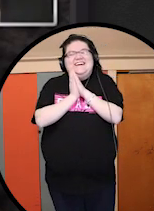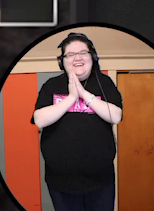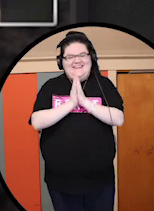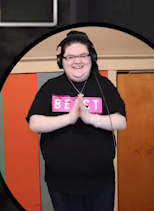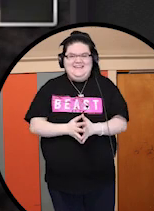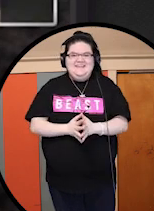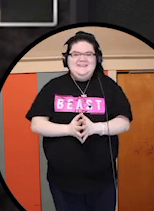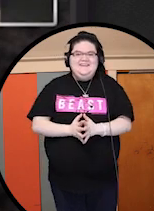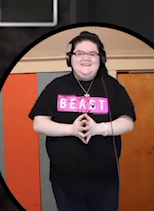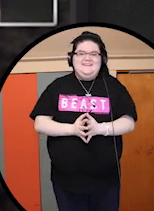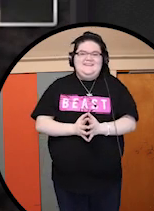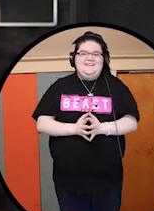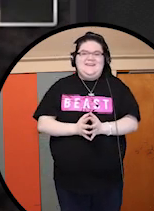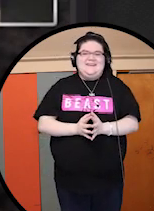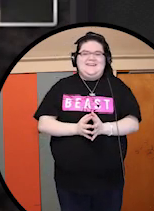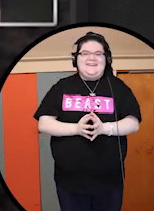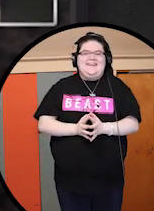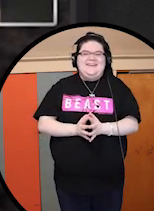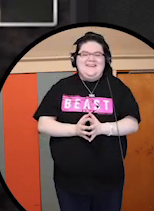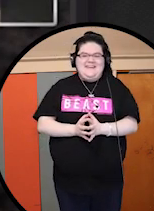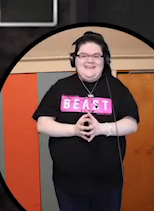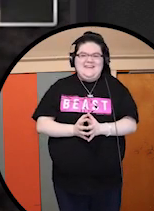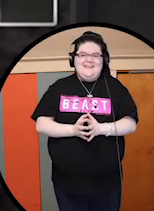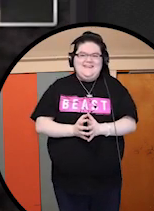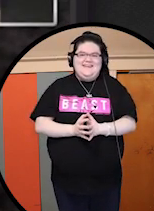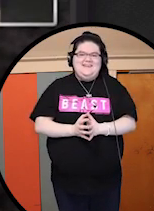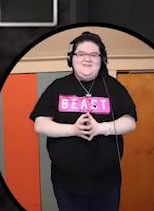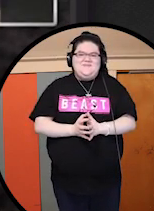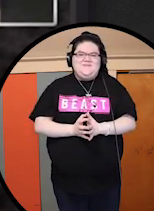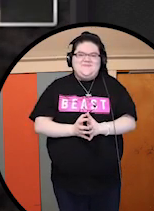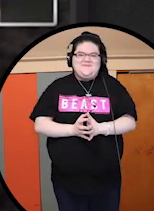That room took a battering, you know? Yeah, it did.